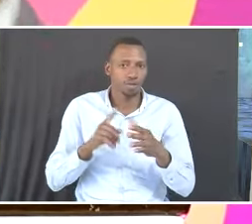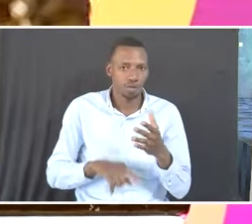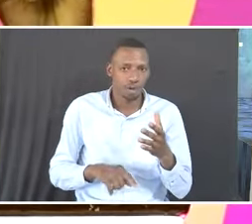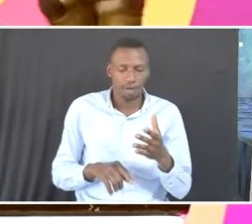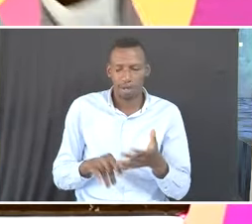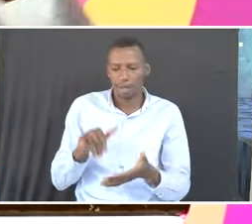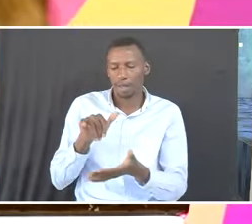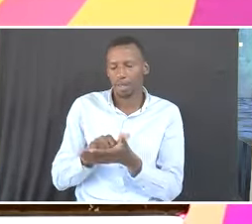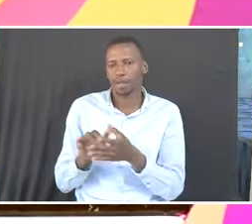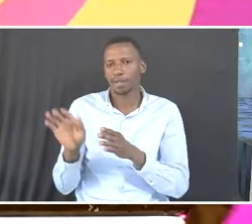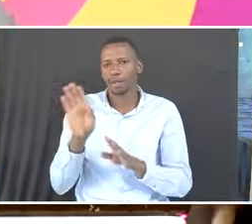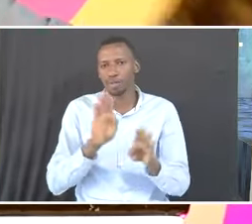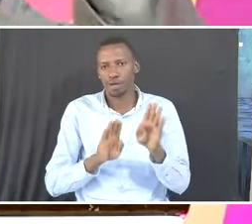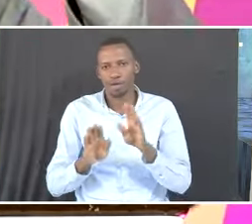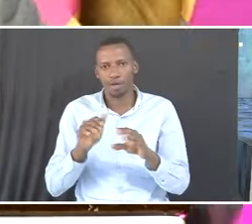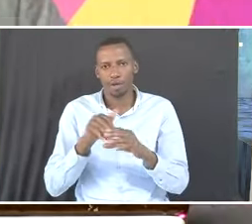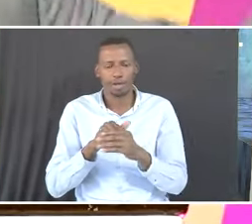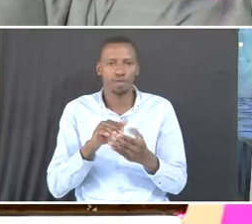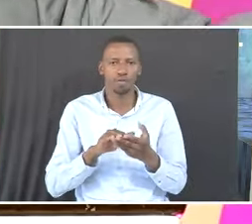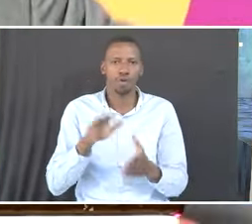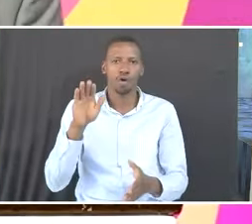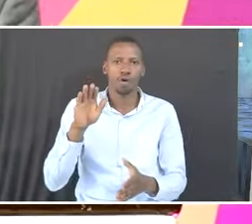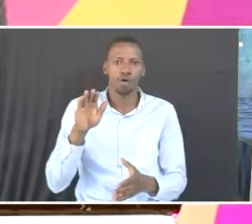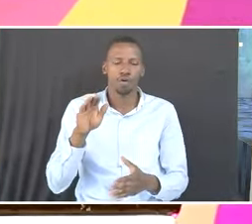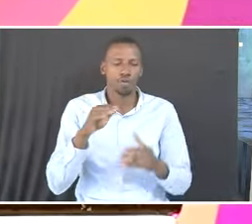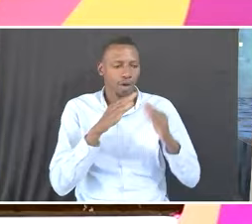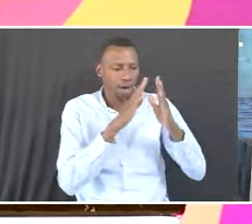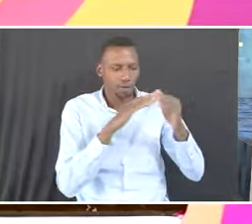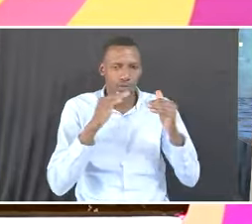in most of our homes in urban centers.